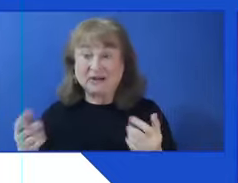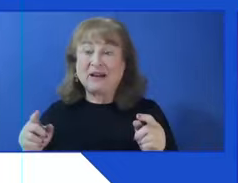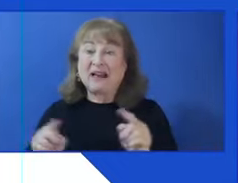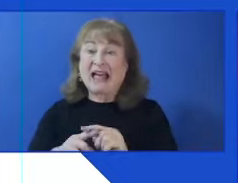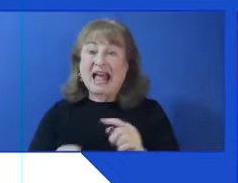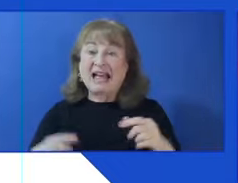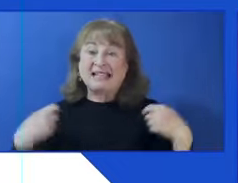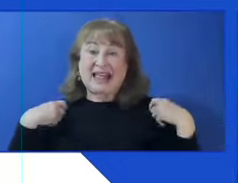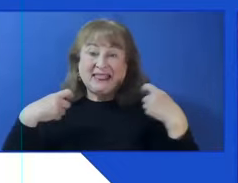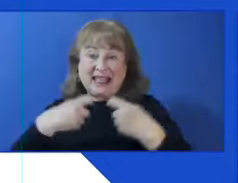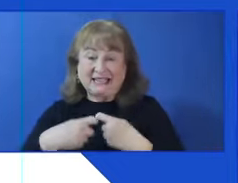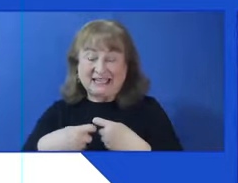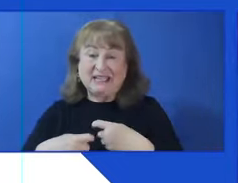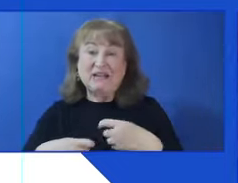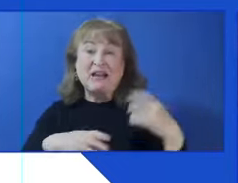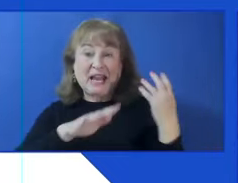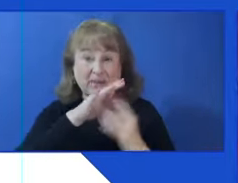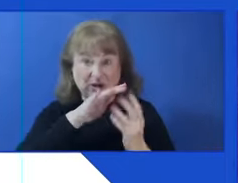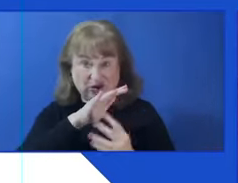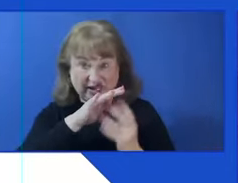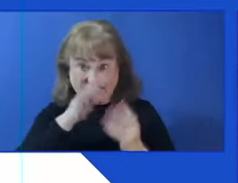Latina immigrant